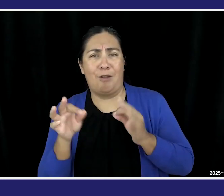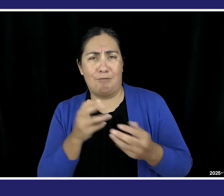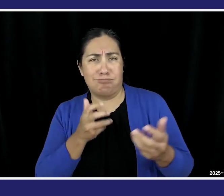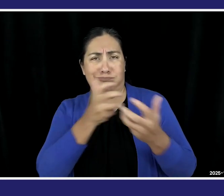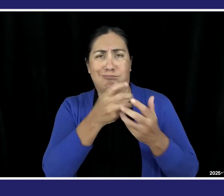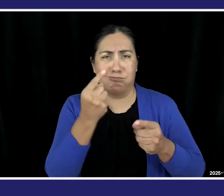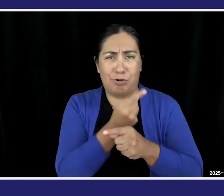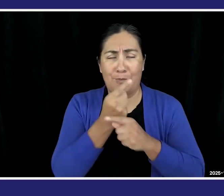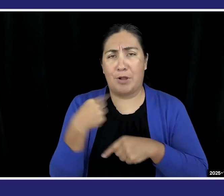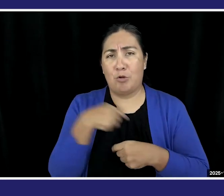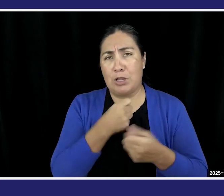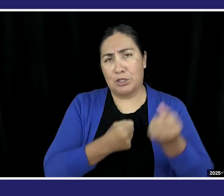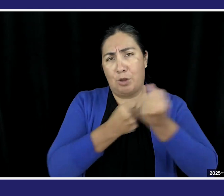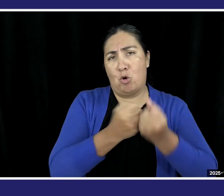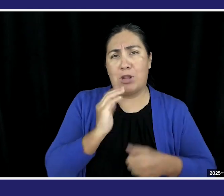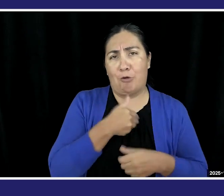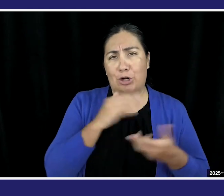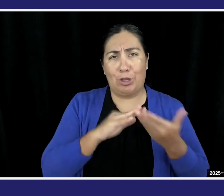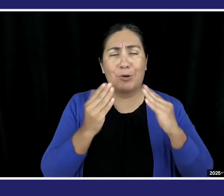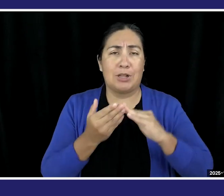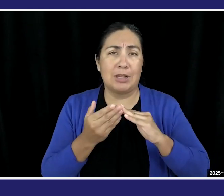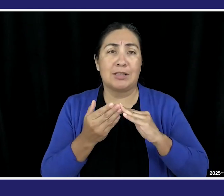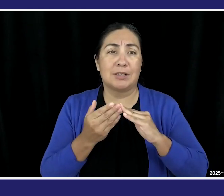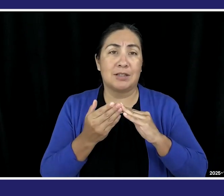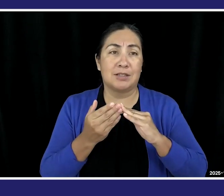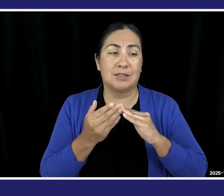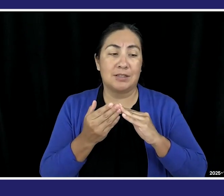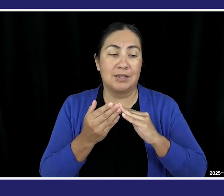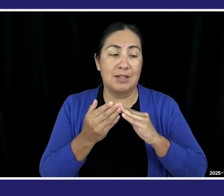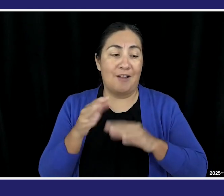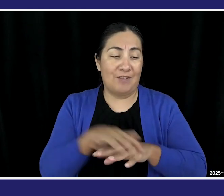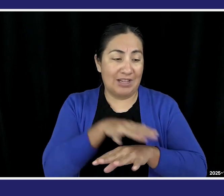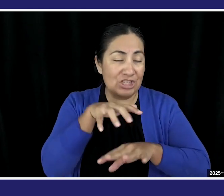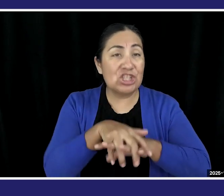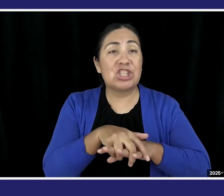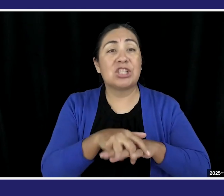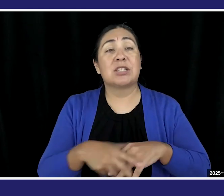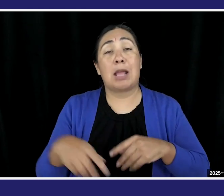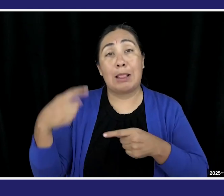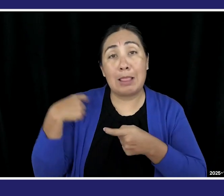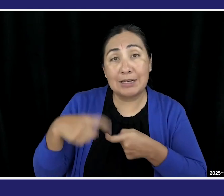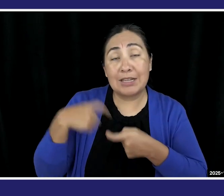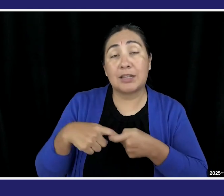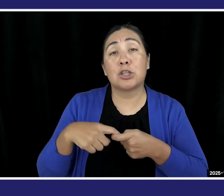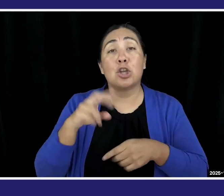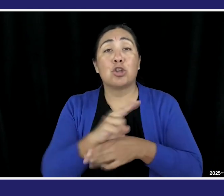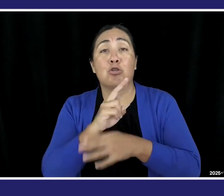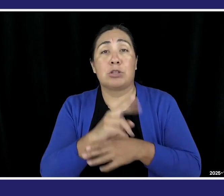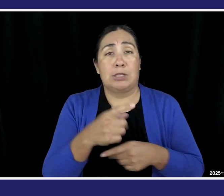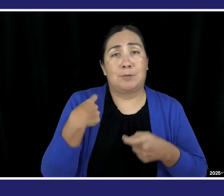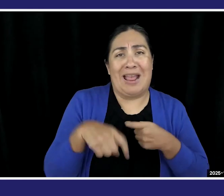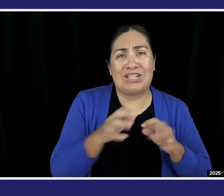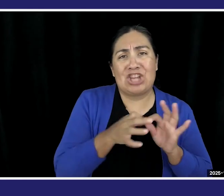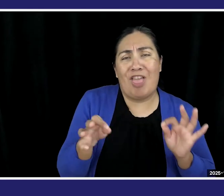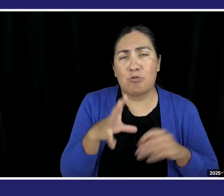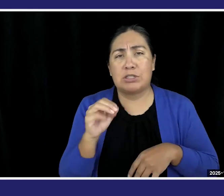give our communities, our indigenous communities, Latinos in Spanish and in Mixteco, the services